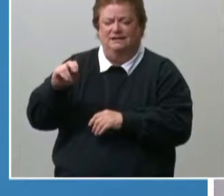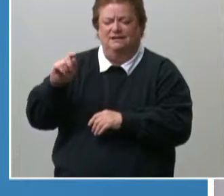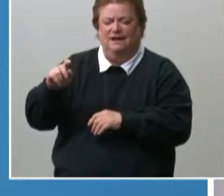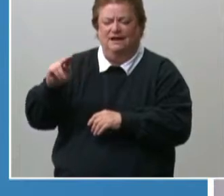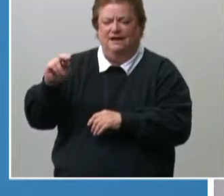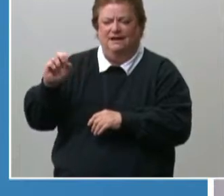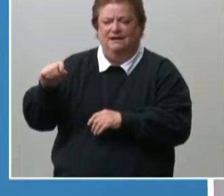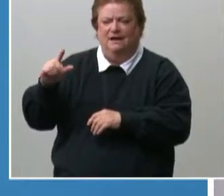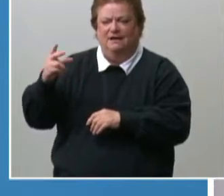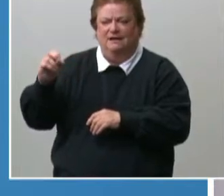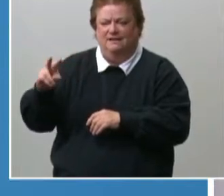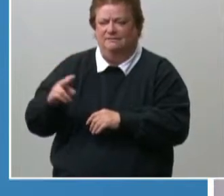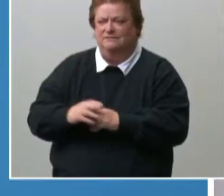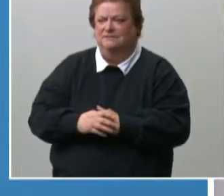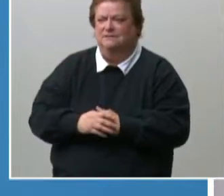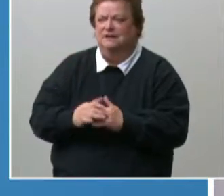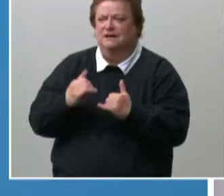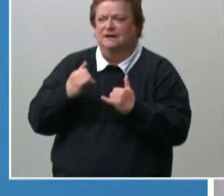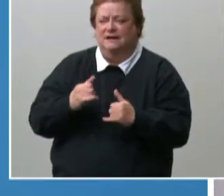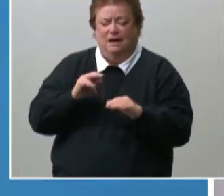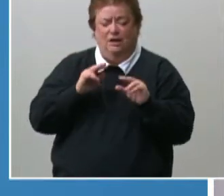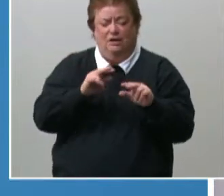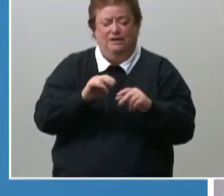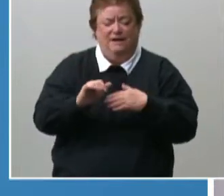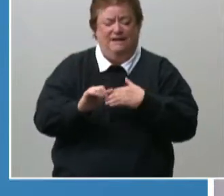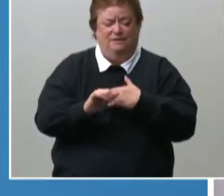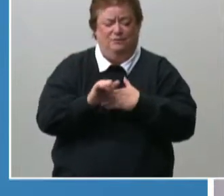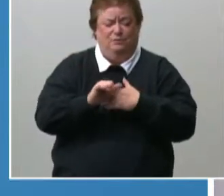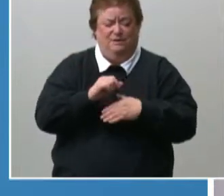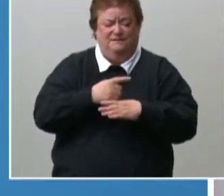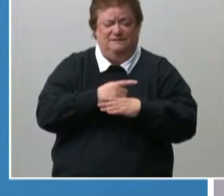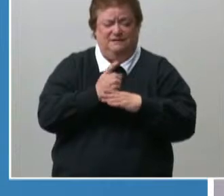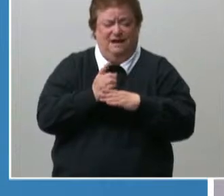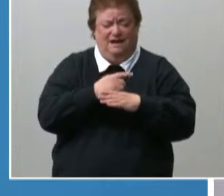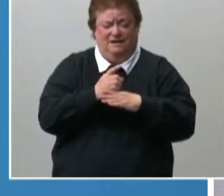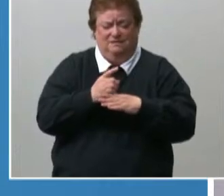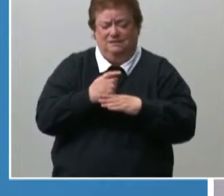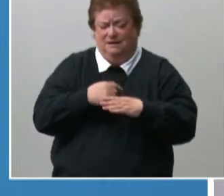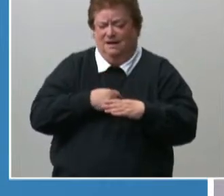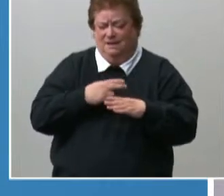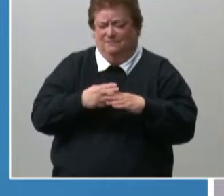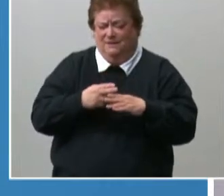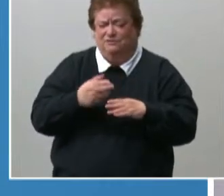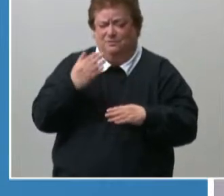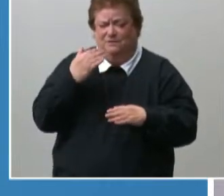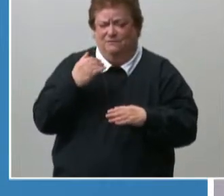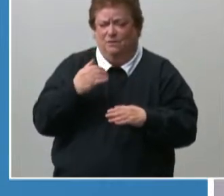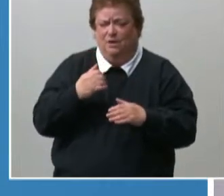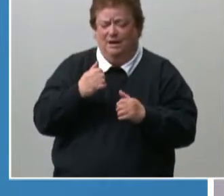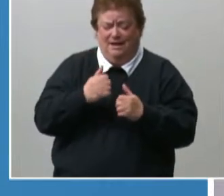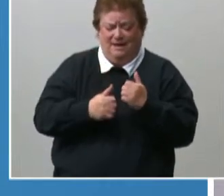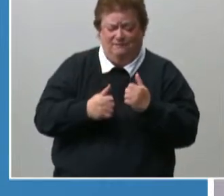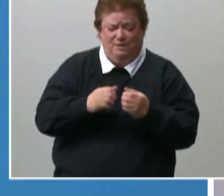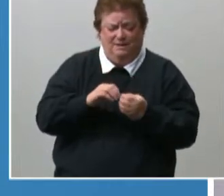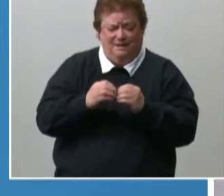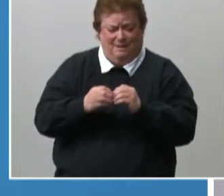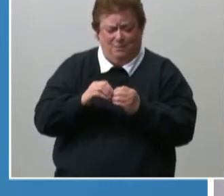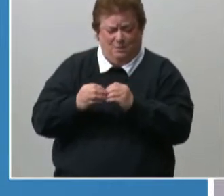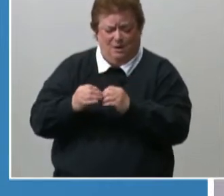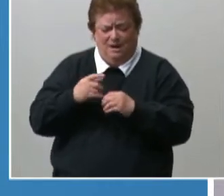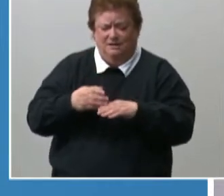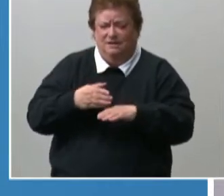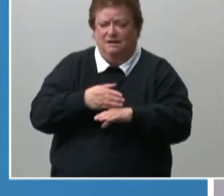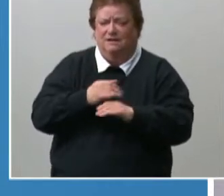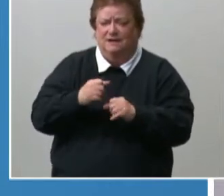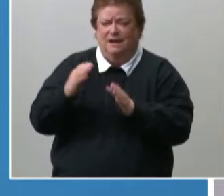covid19.lincoln.ne.gov. Now turning to the Wriststyle, as I mentioned earlier, with every key indicator improving, the position has